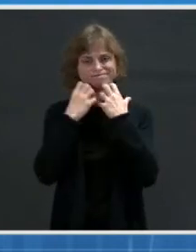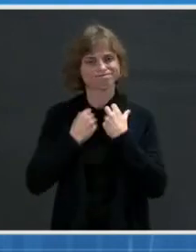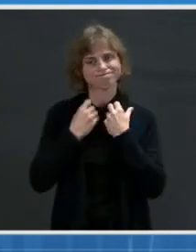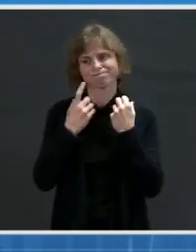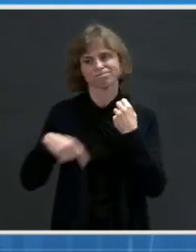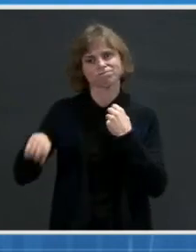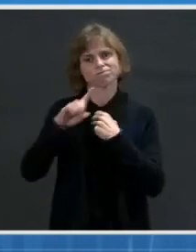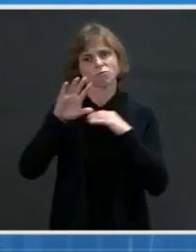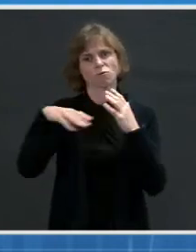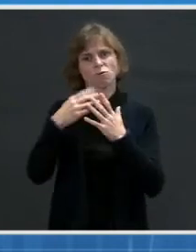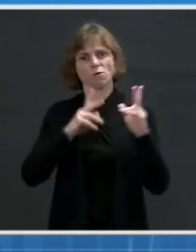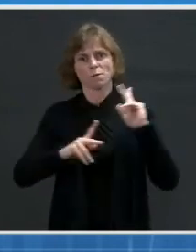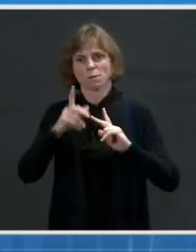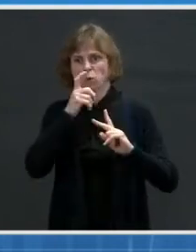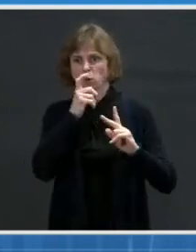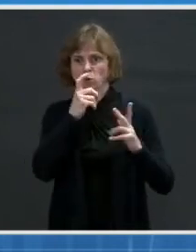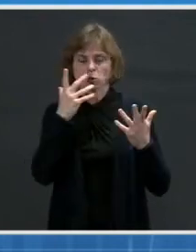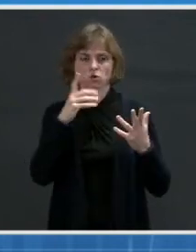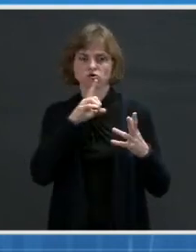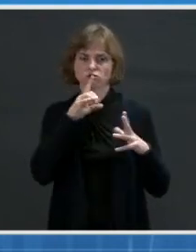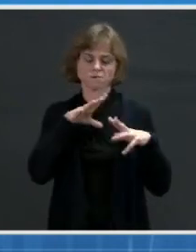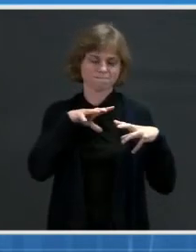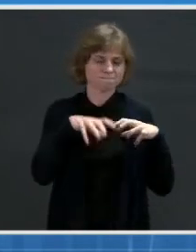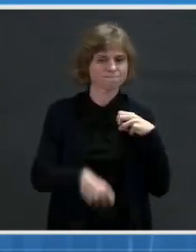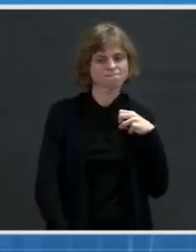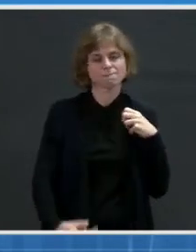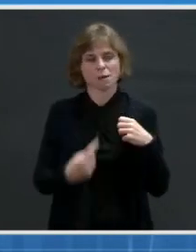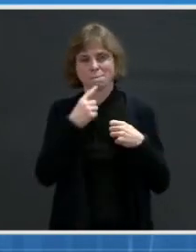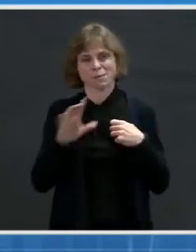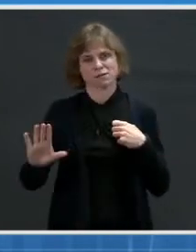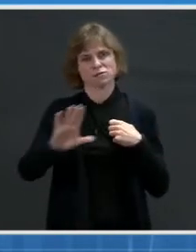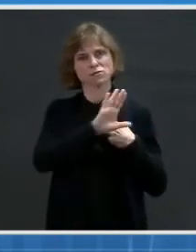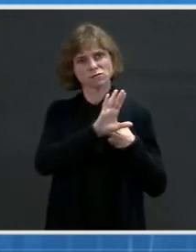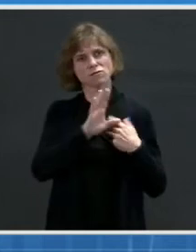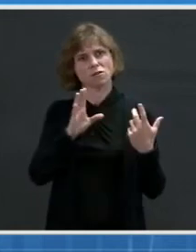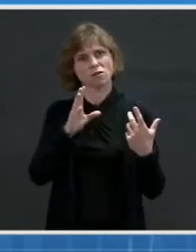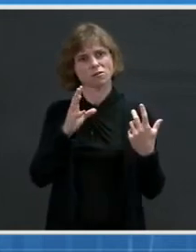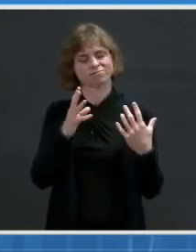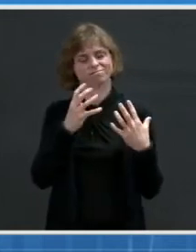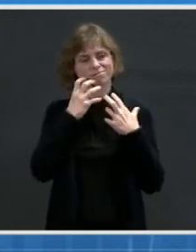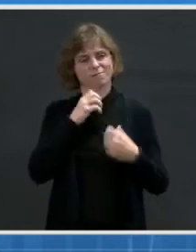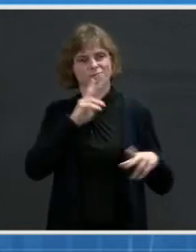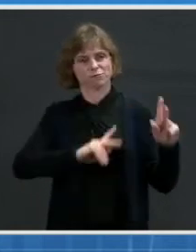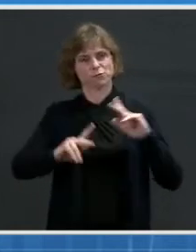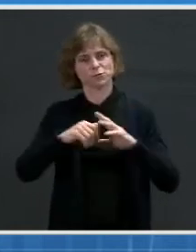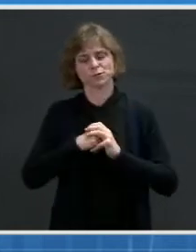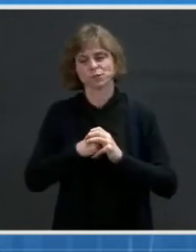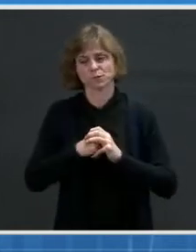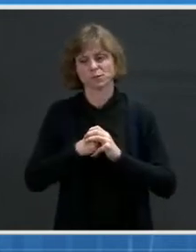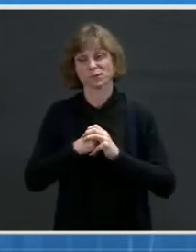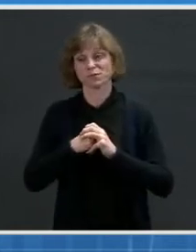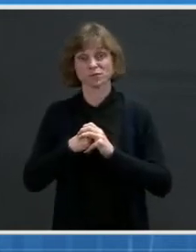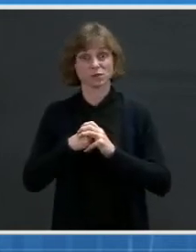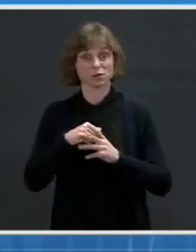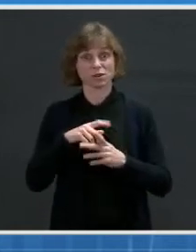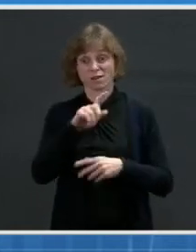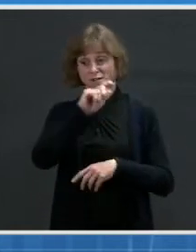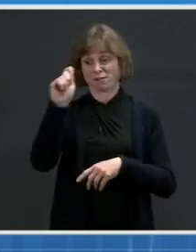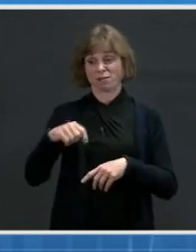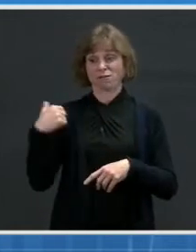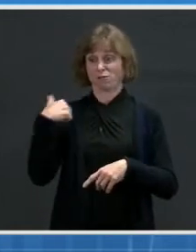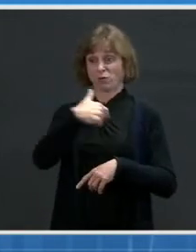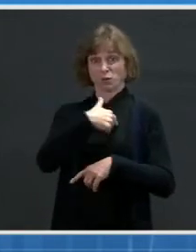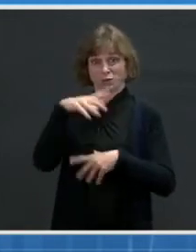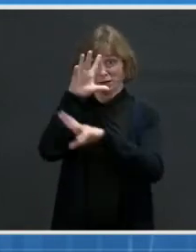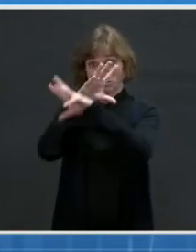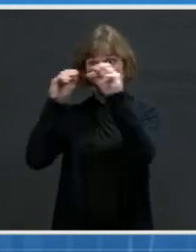missed. For those of us in the administration, the occasion makes us more determined to turn the tide